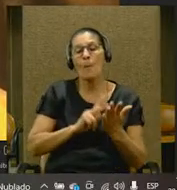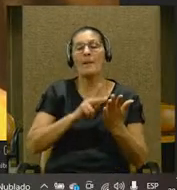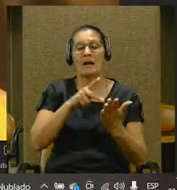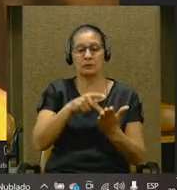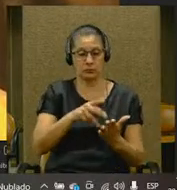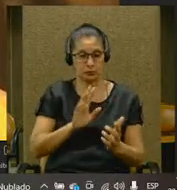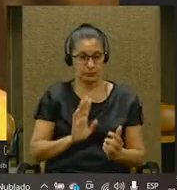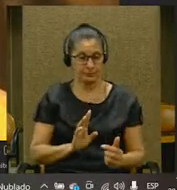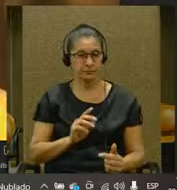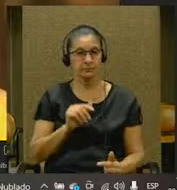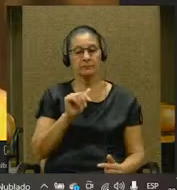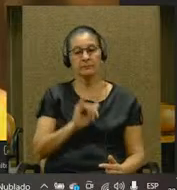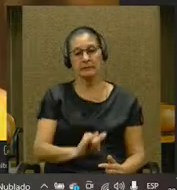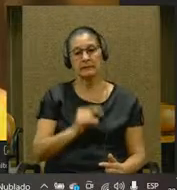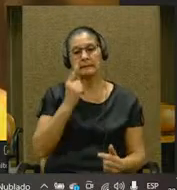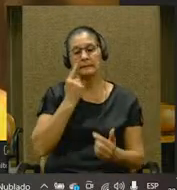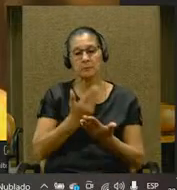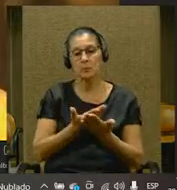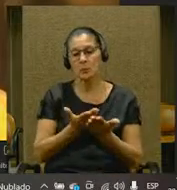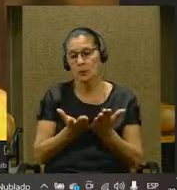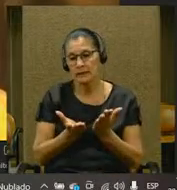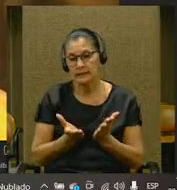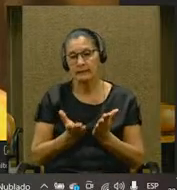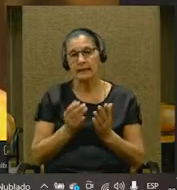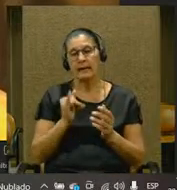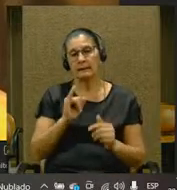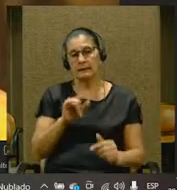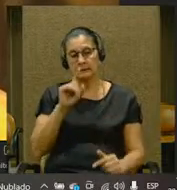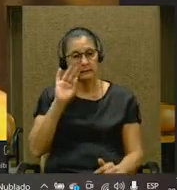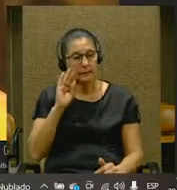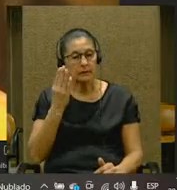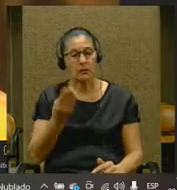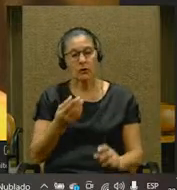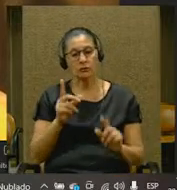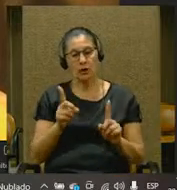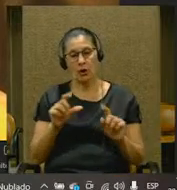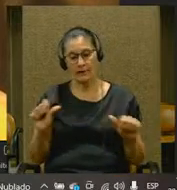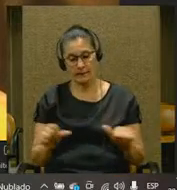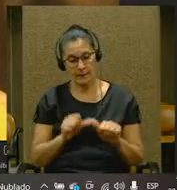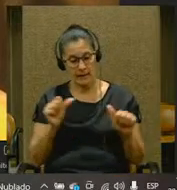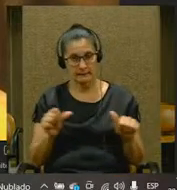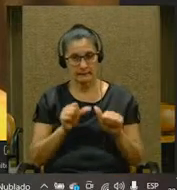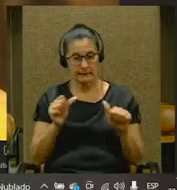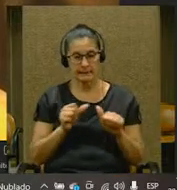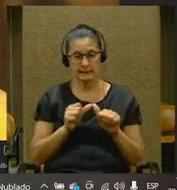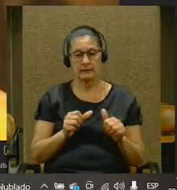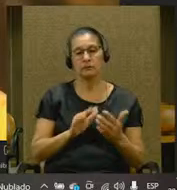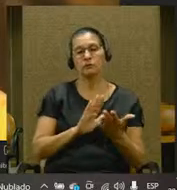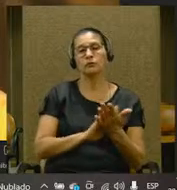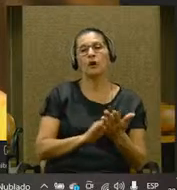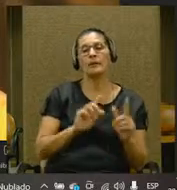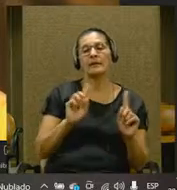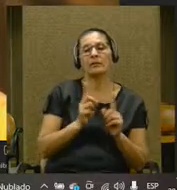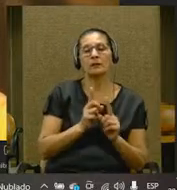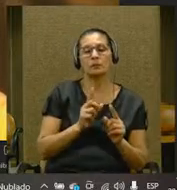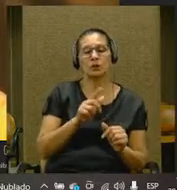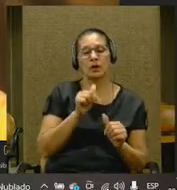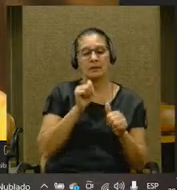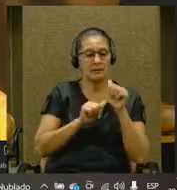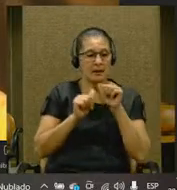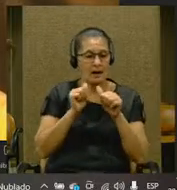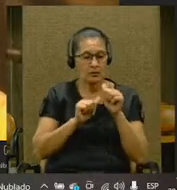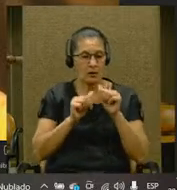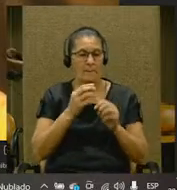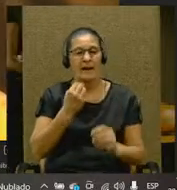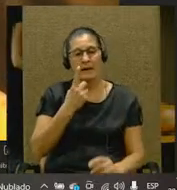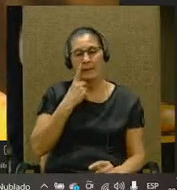can evolve in recognizing what needs to be done, especially on the level of harm reduction, to prevent preventable overdose. On